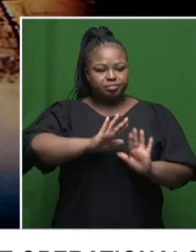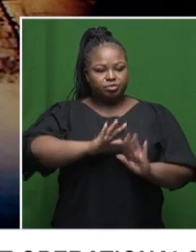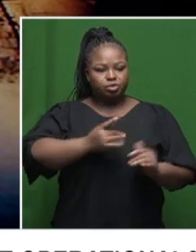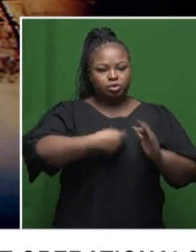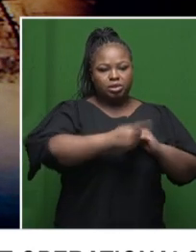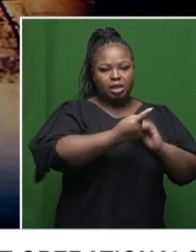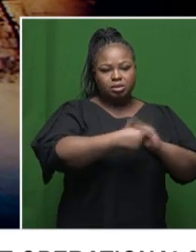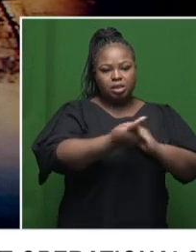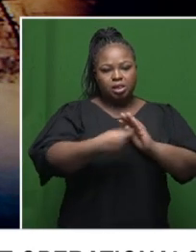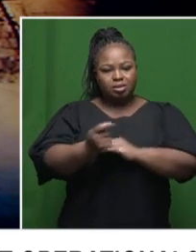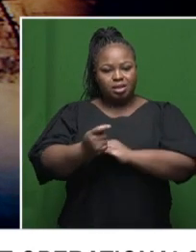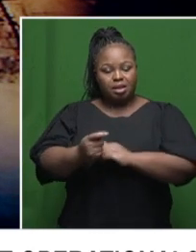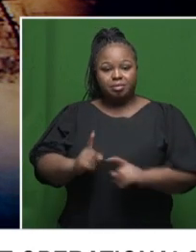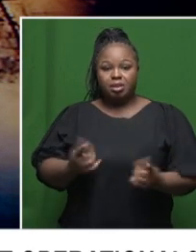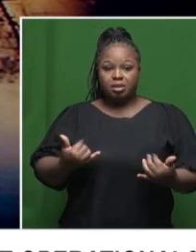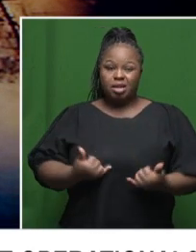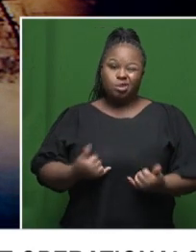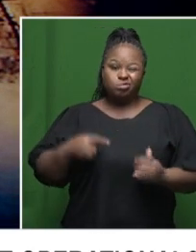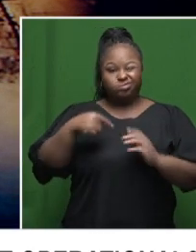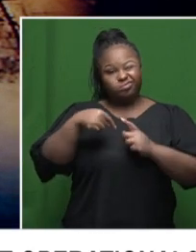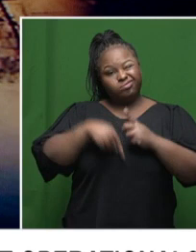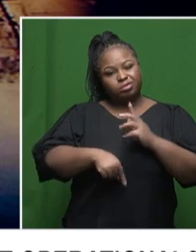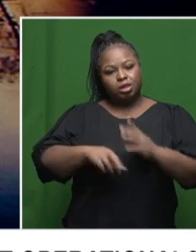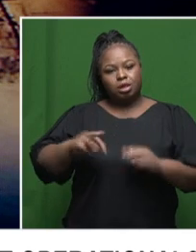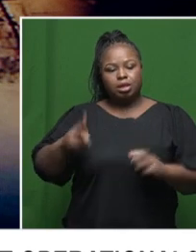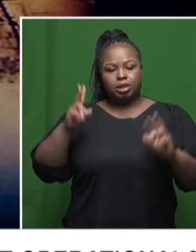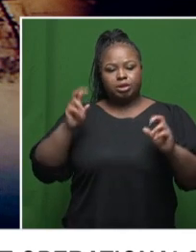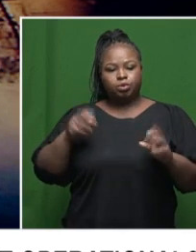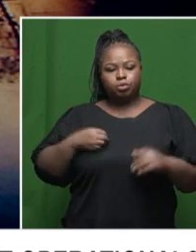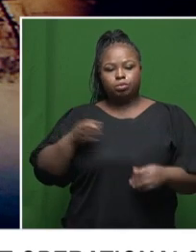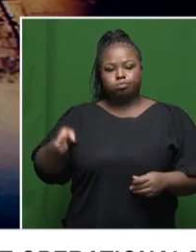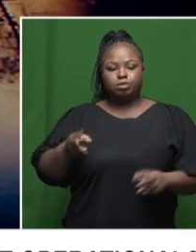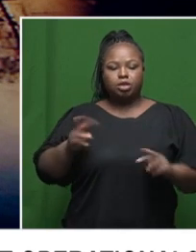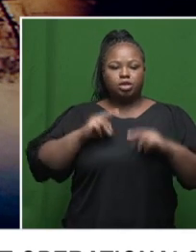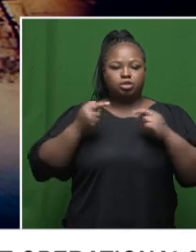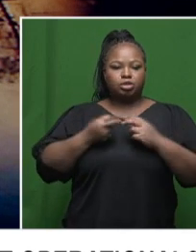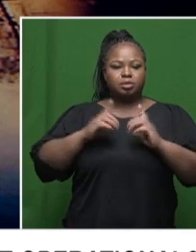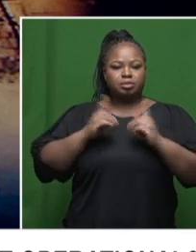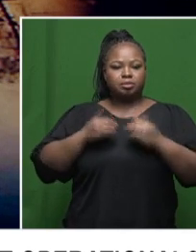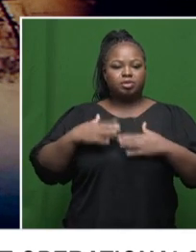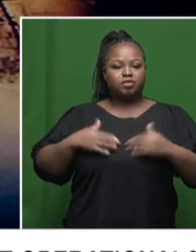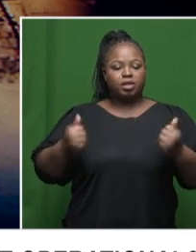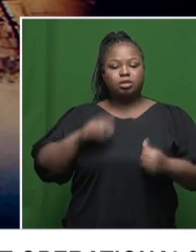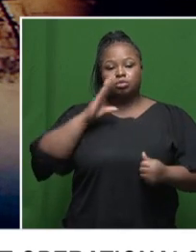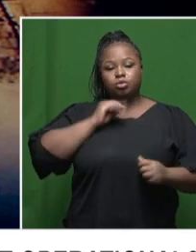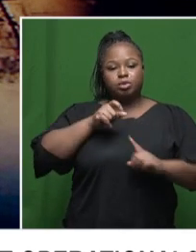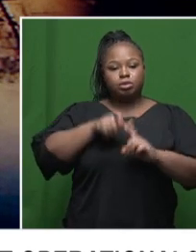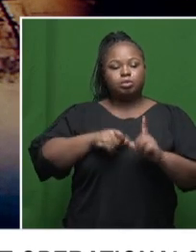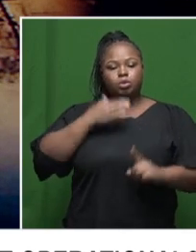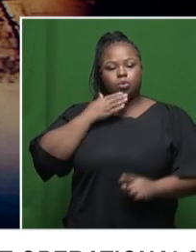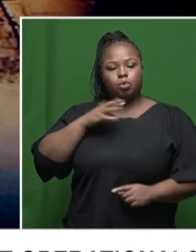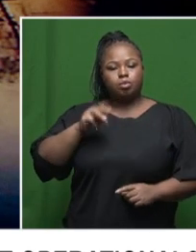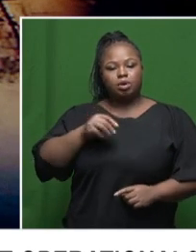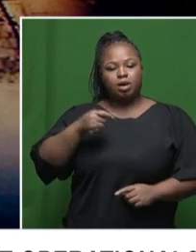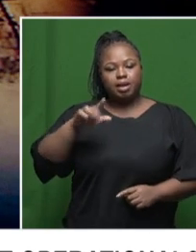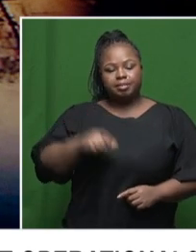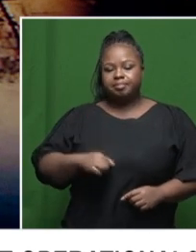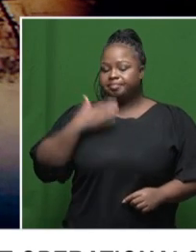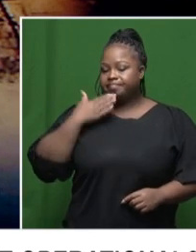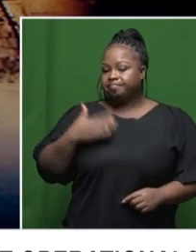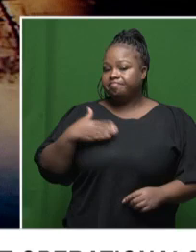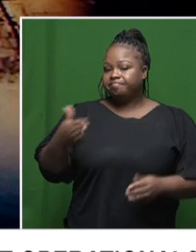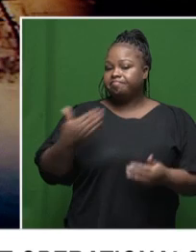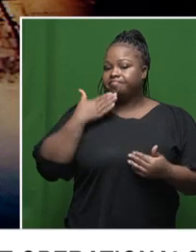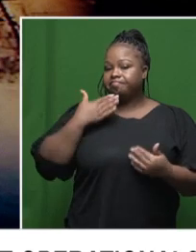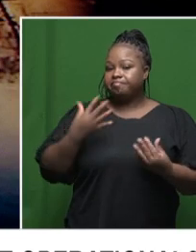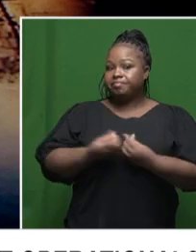For more on this and a couple of other issues, we are joined by National Health Department spokesperson Foster Mohale. Foster, great to have you. Thanks